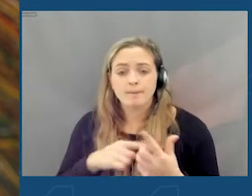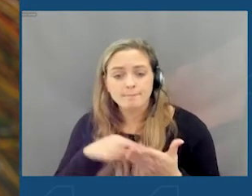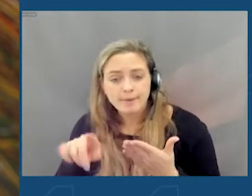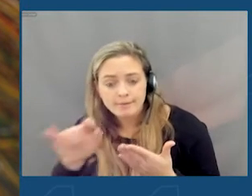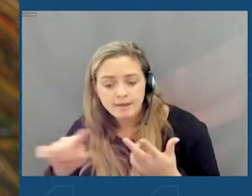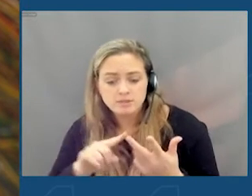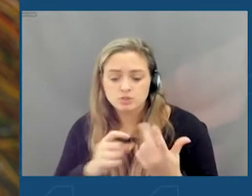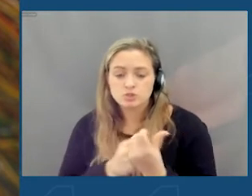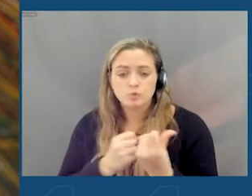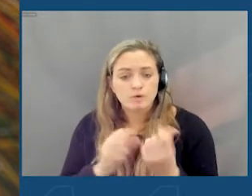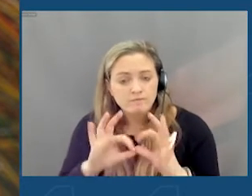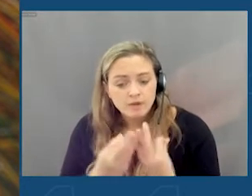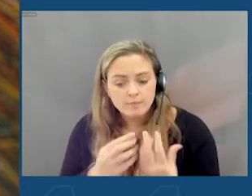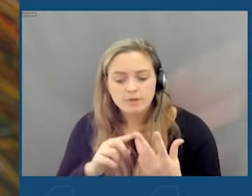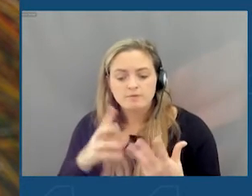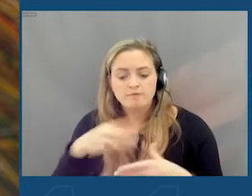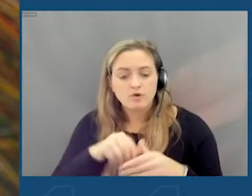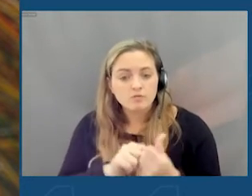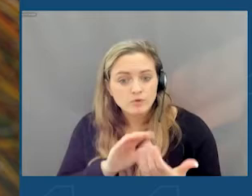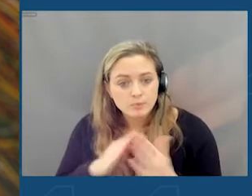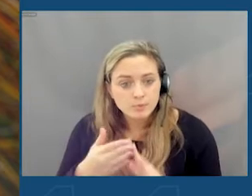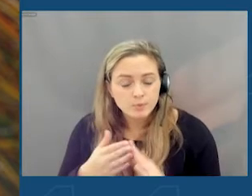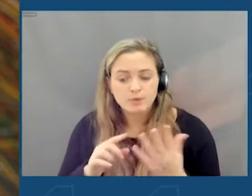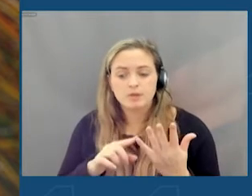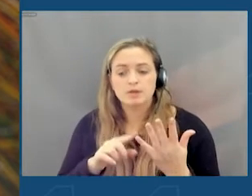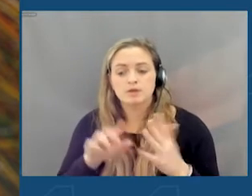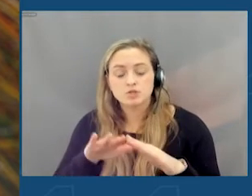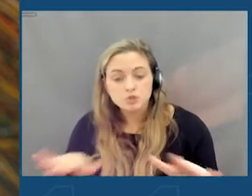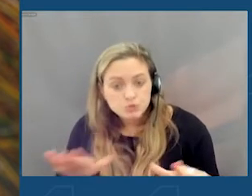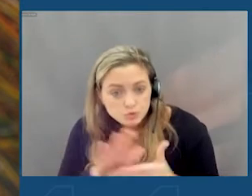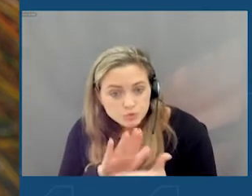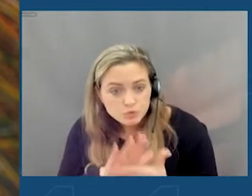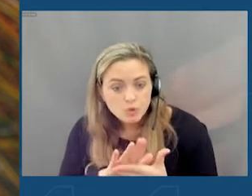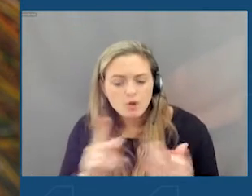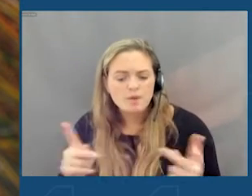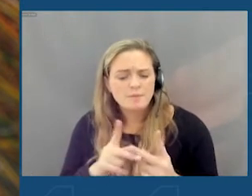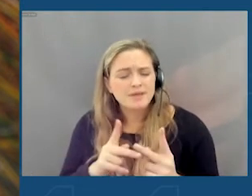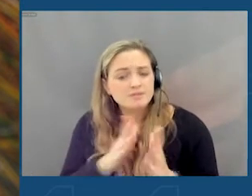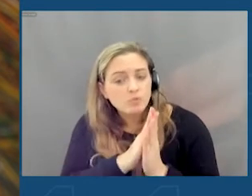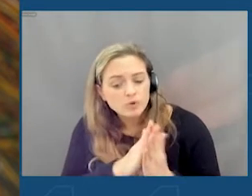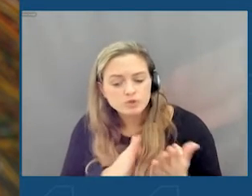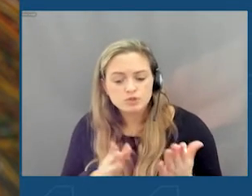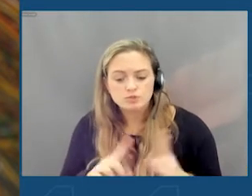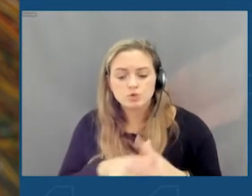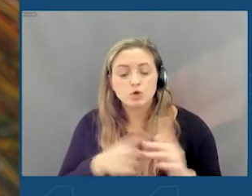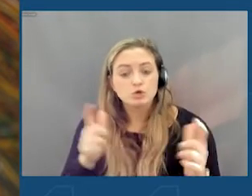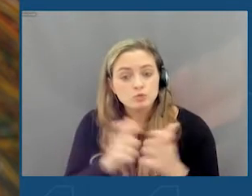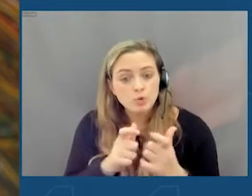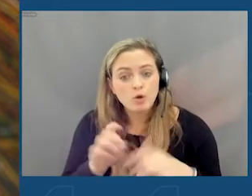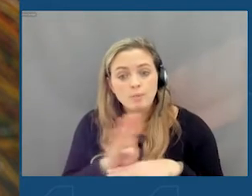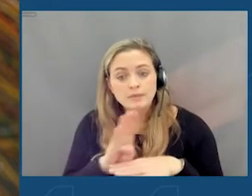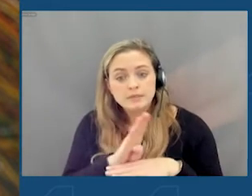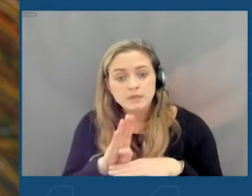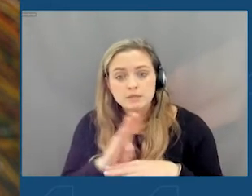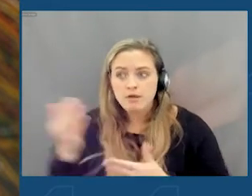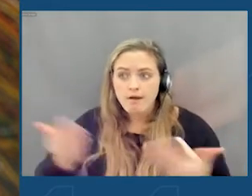in community life, their children's schools, their places of worship, start a small business, invest in others, hire other